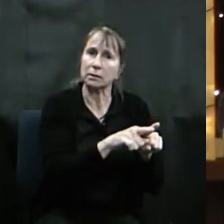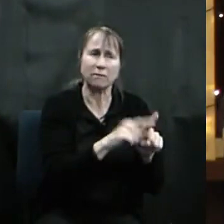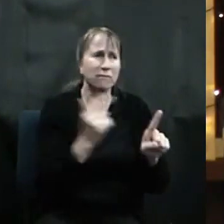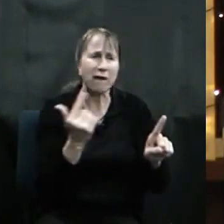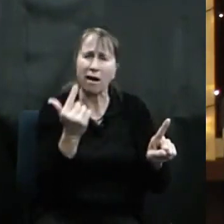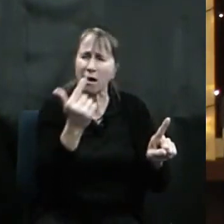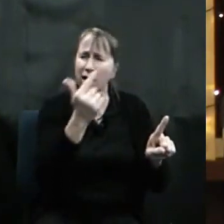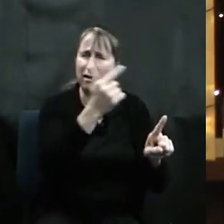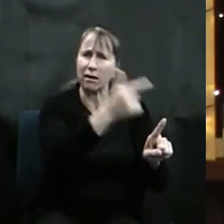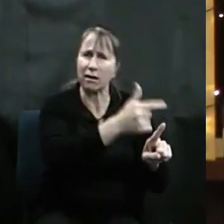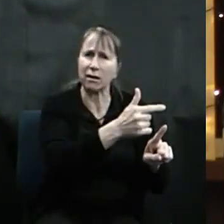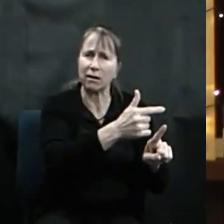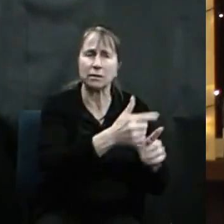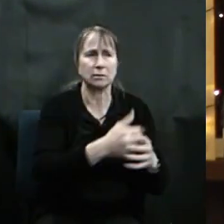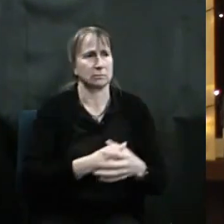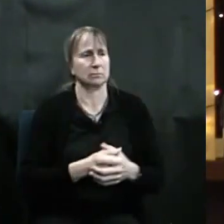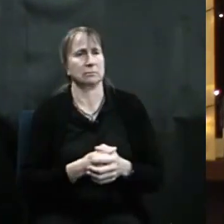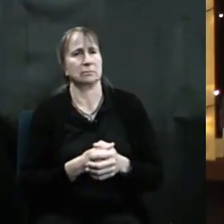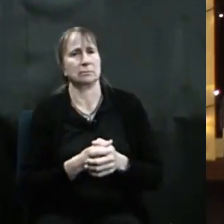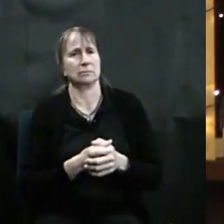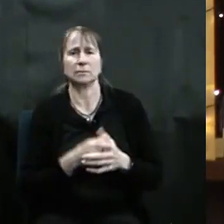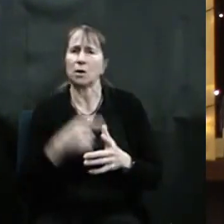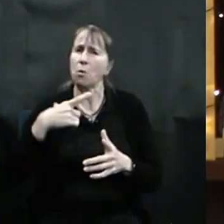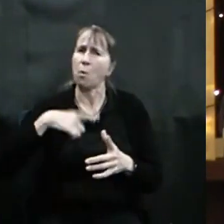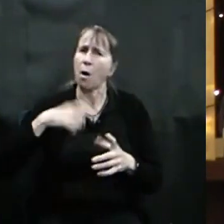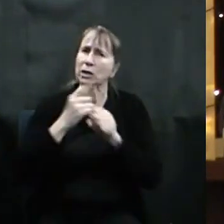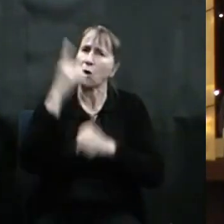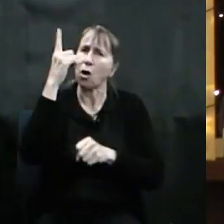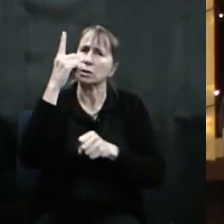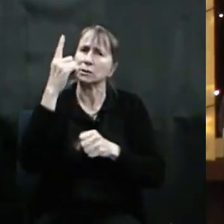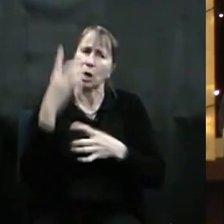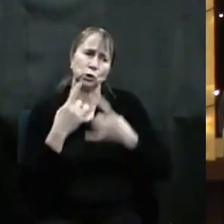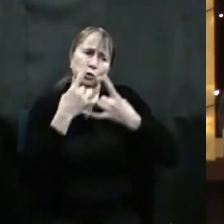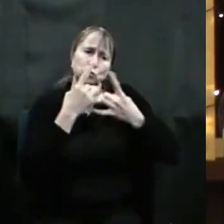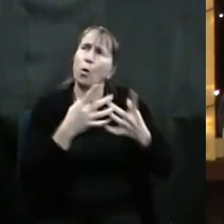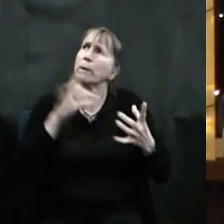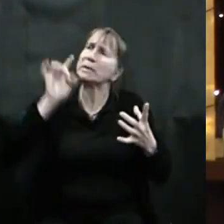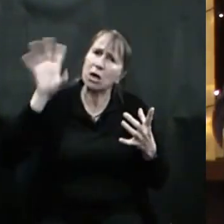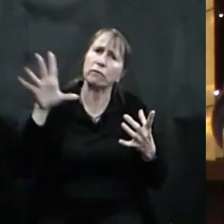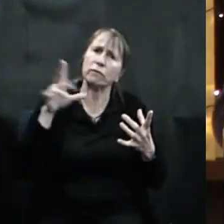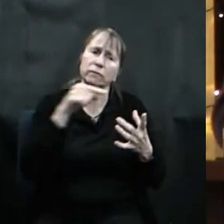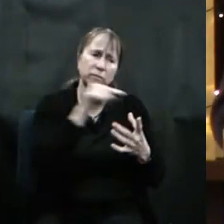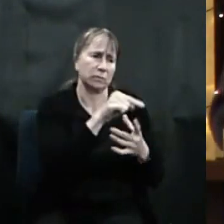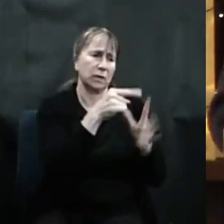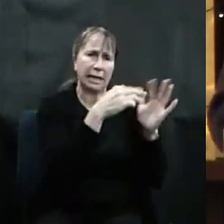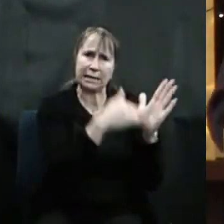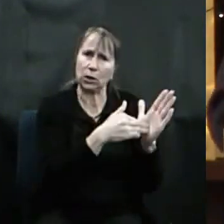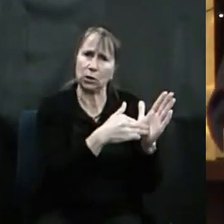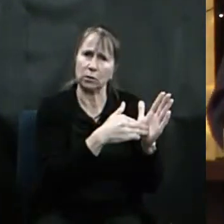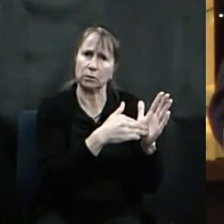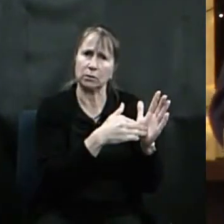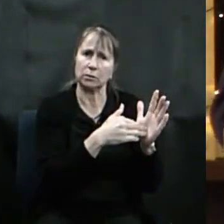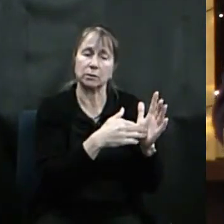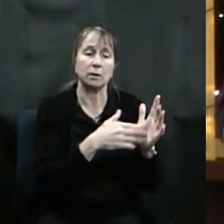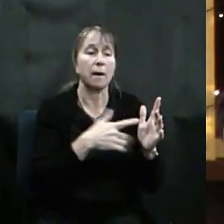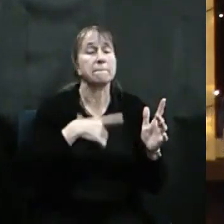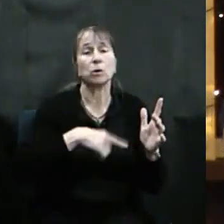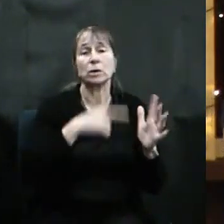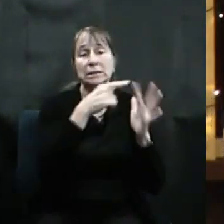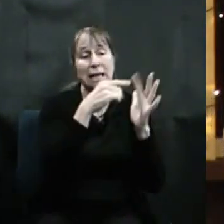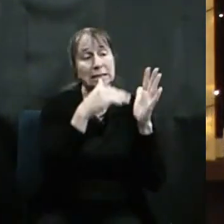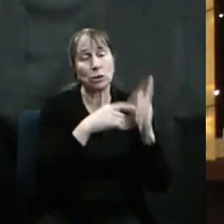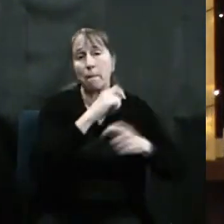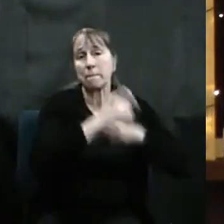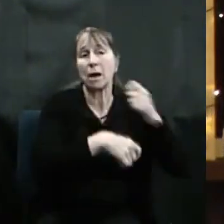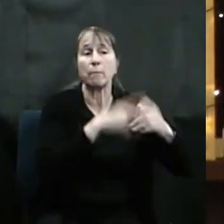But why? Why did God appear to Ezekiel? Well, Ezekiel was to be a prophet, to speak God's